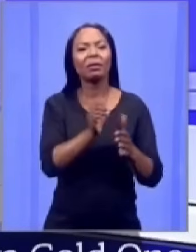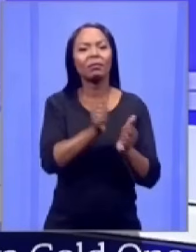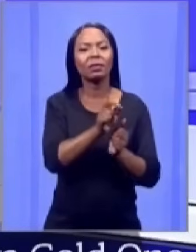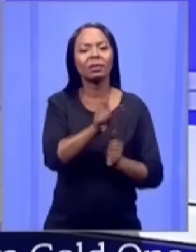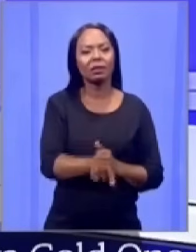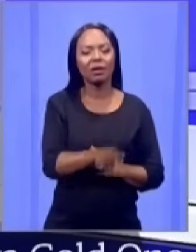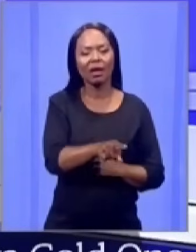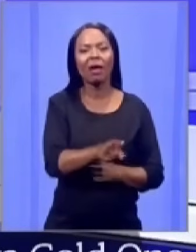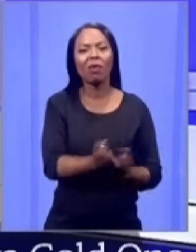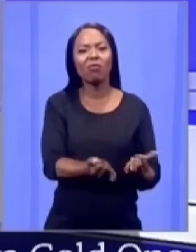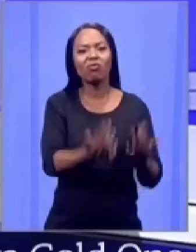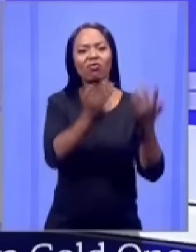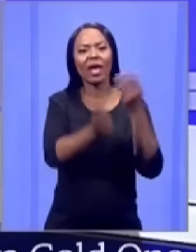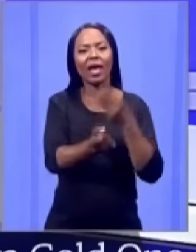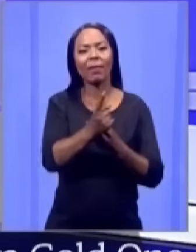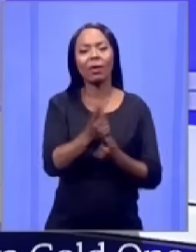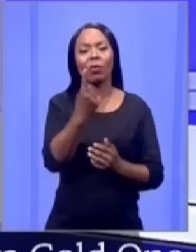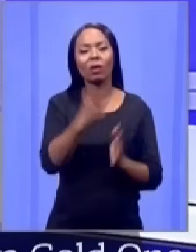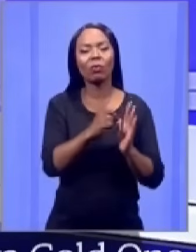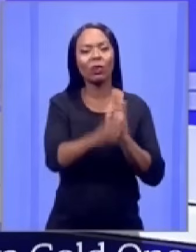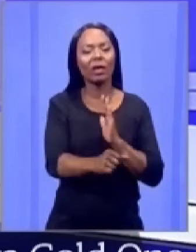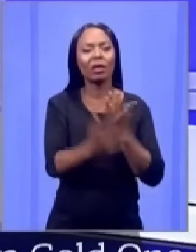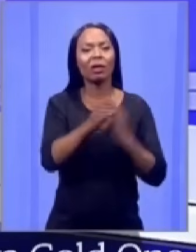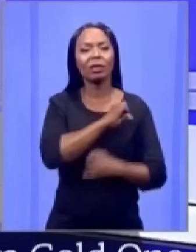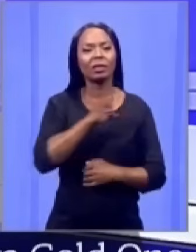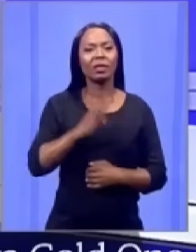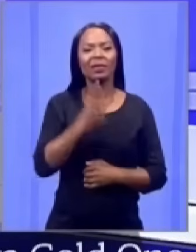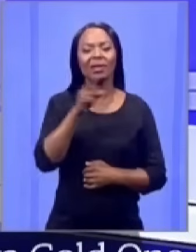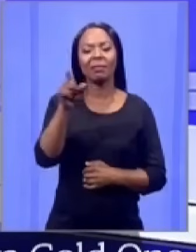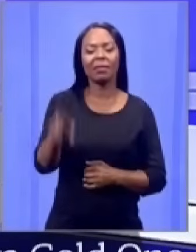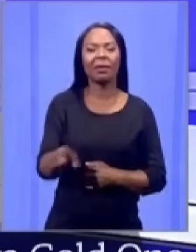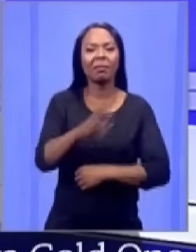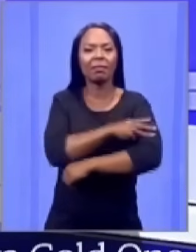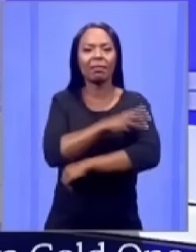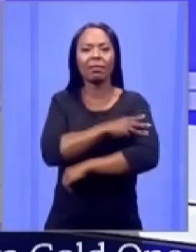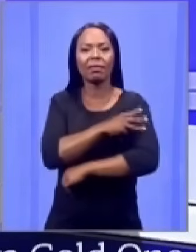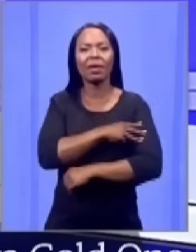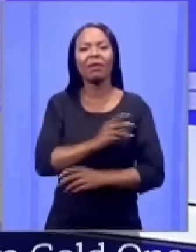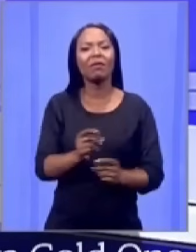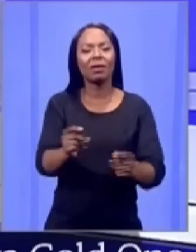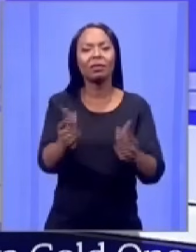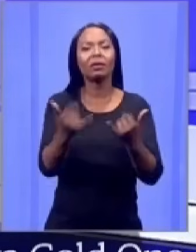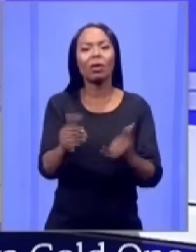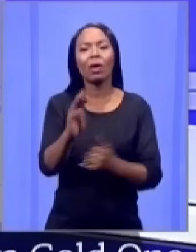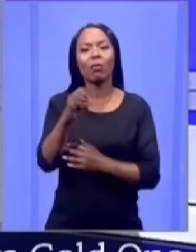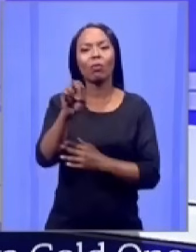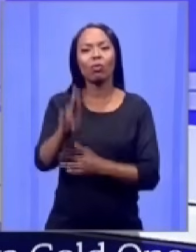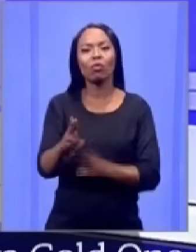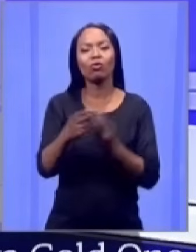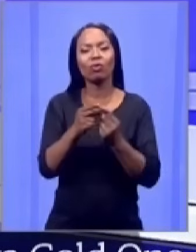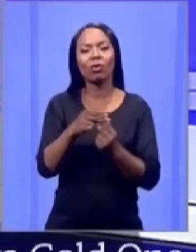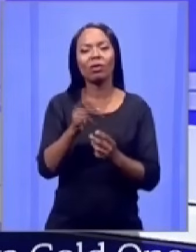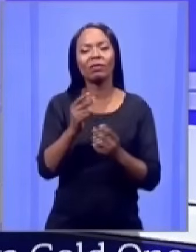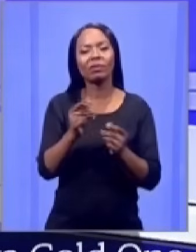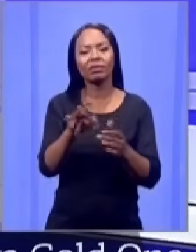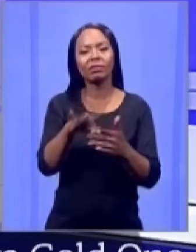ho sa sebetse morafong ona moo basebetsi ba tsekang hore mohire a potlakise ho kgethwa ha AMCU e le union e kgolo morafong.